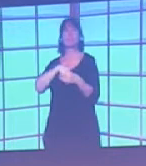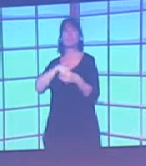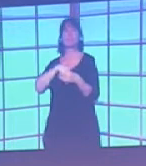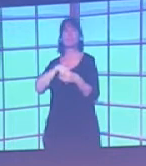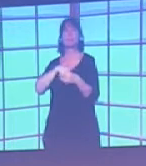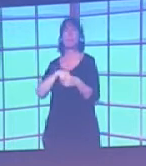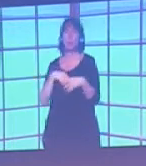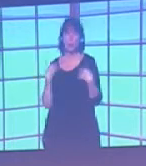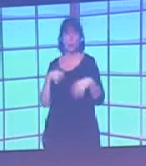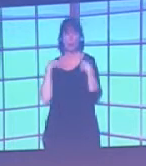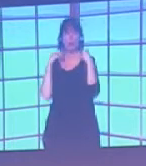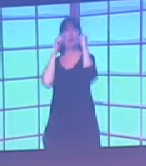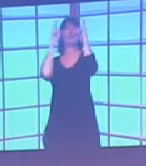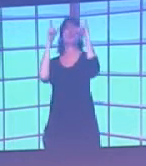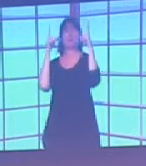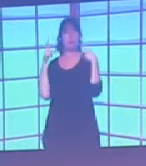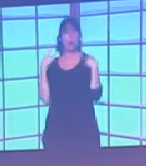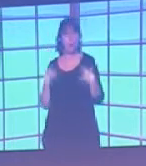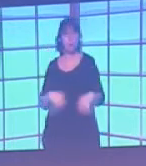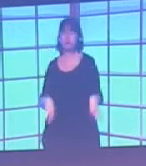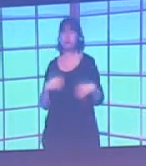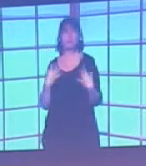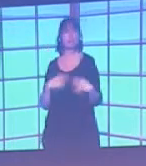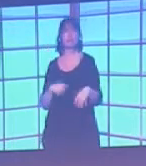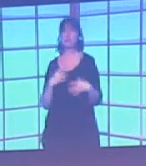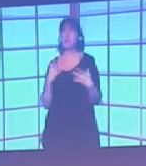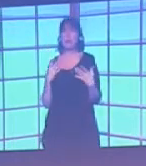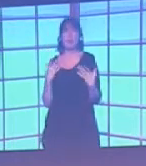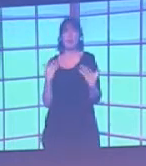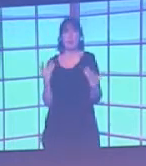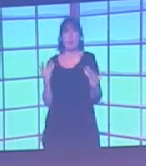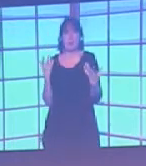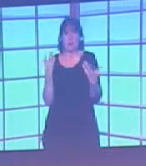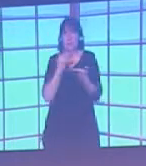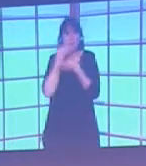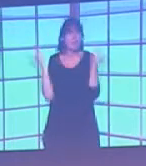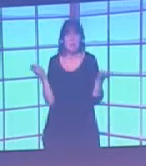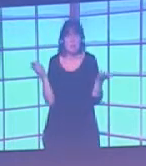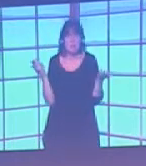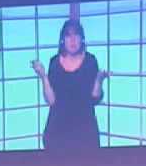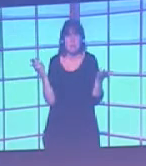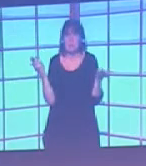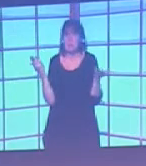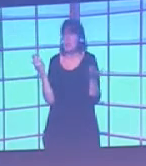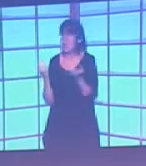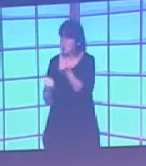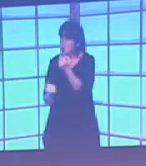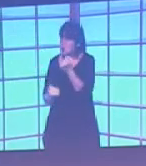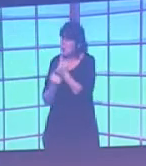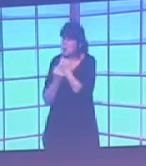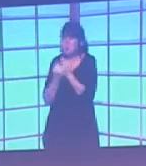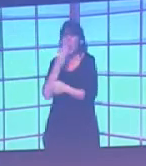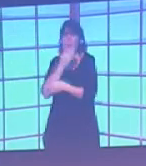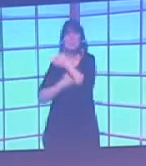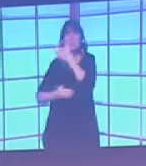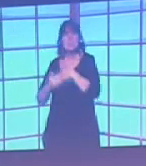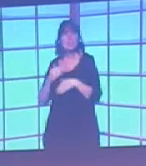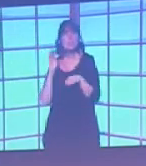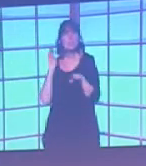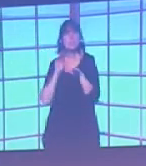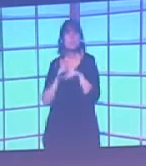it was quite a surprise to me about how much there was not done to support the disabled supporters.